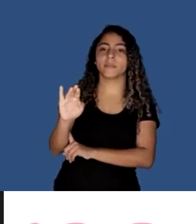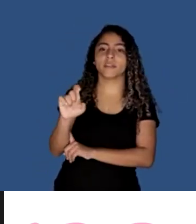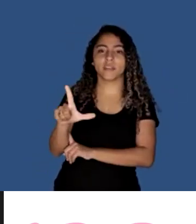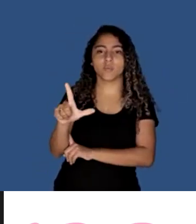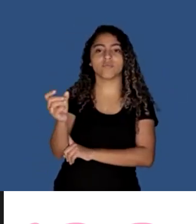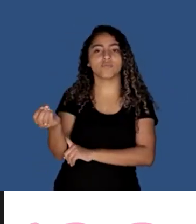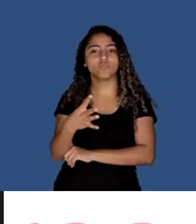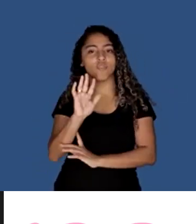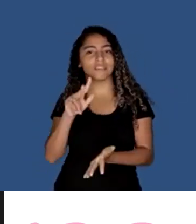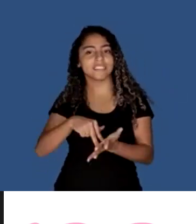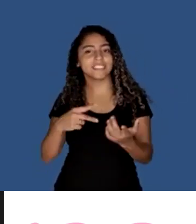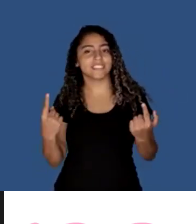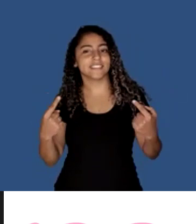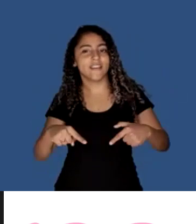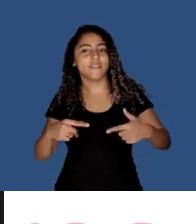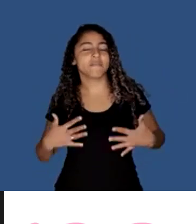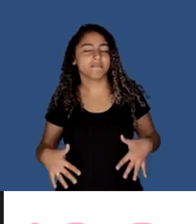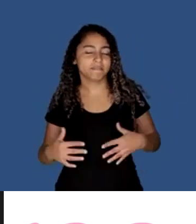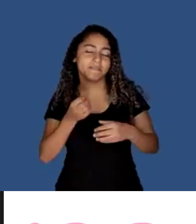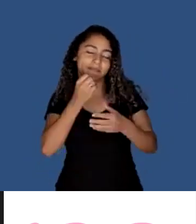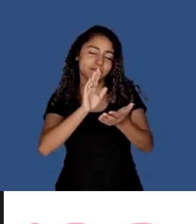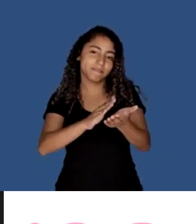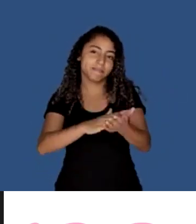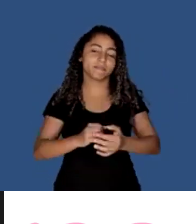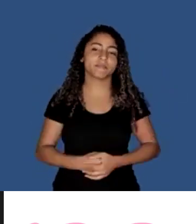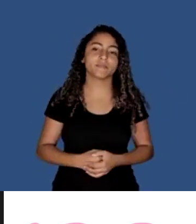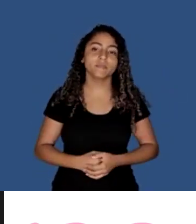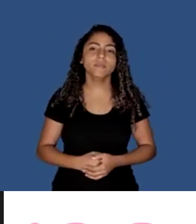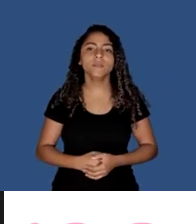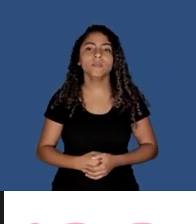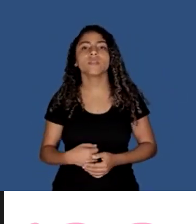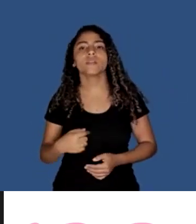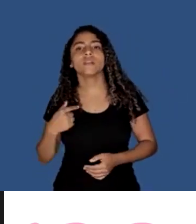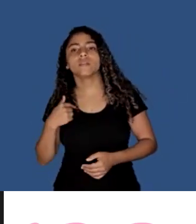And congratulations, Gabriel, on this new challenge.